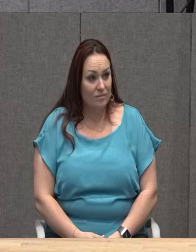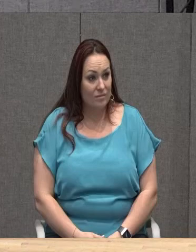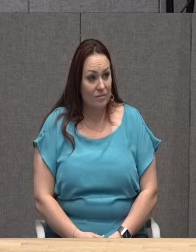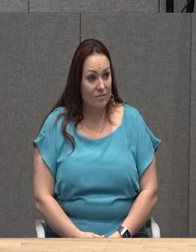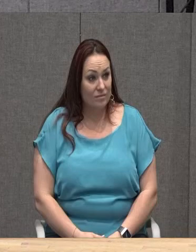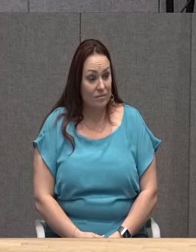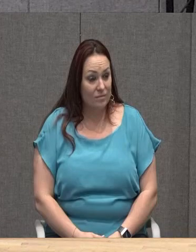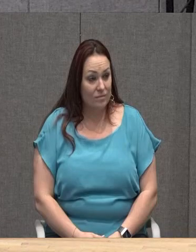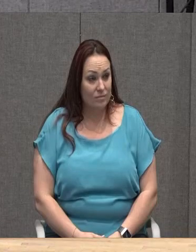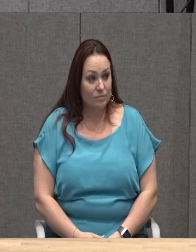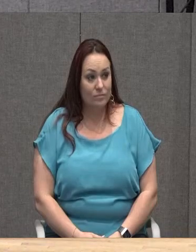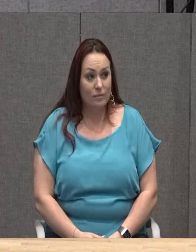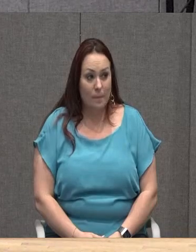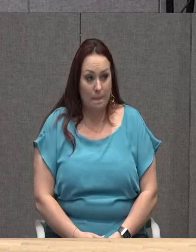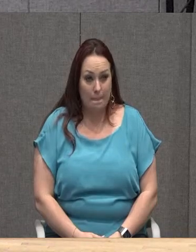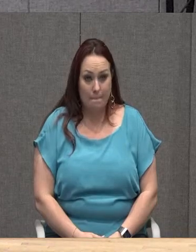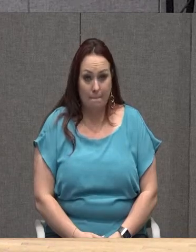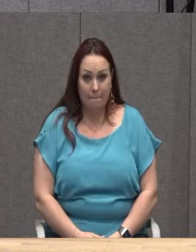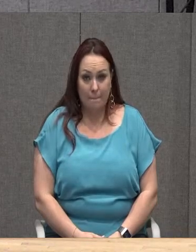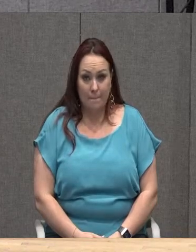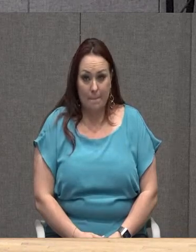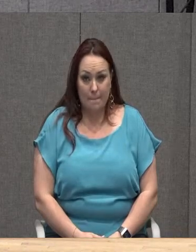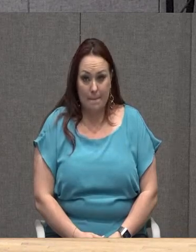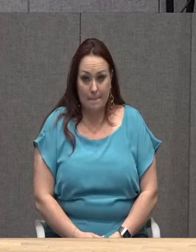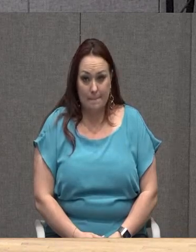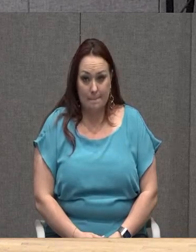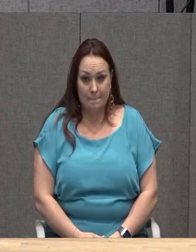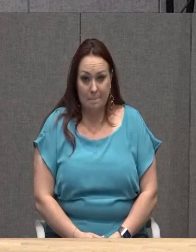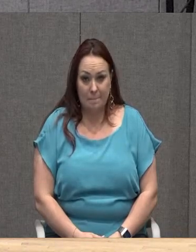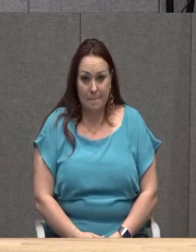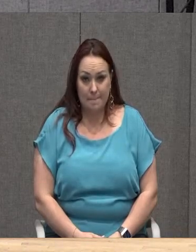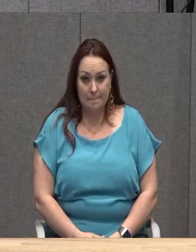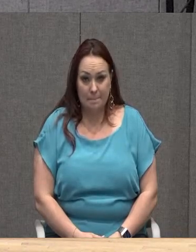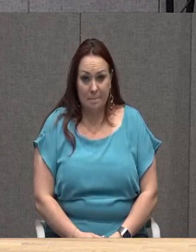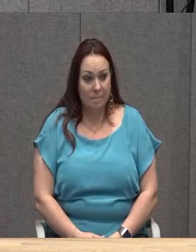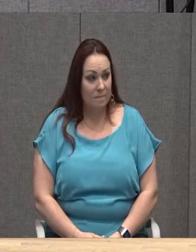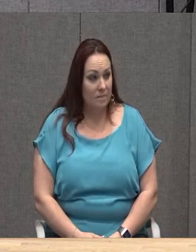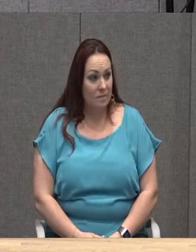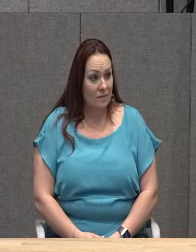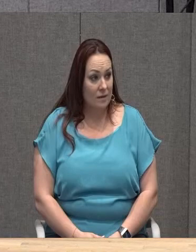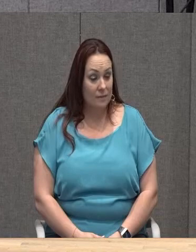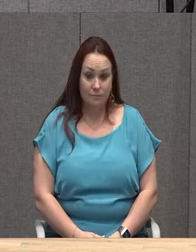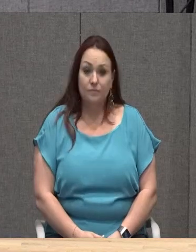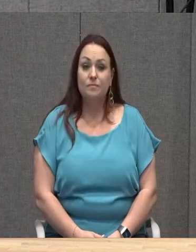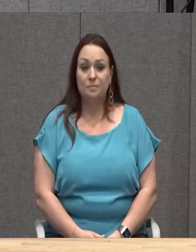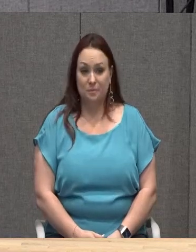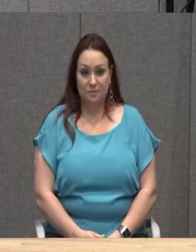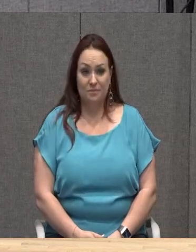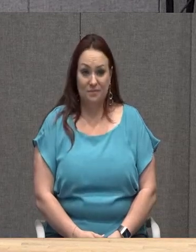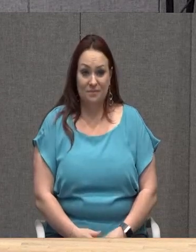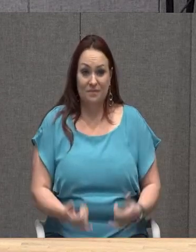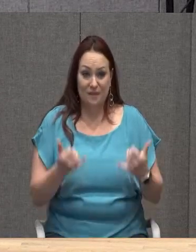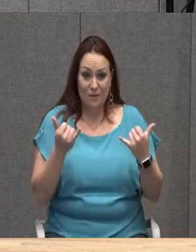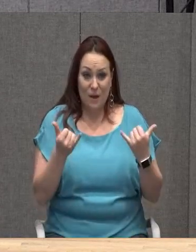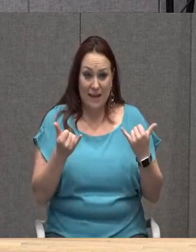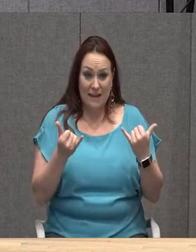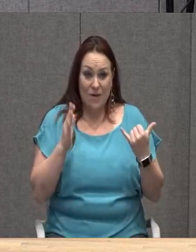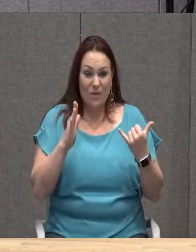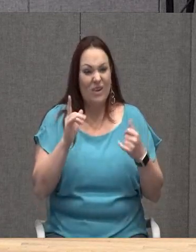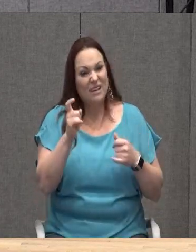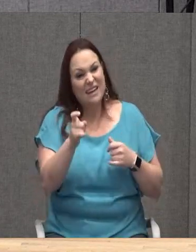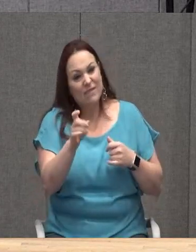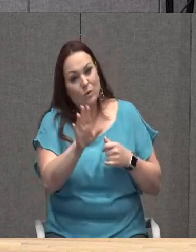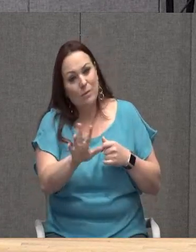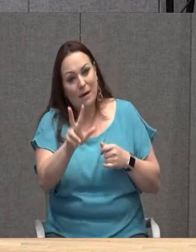So vamos a hacer eso en 1 minuto y en la posición también. So right now, we're going to give you about